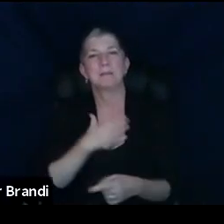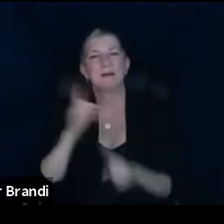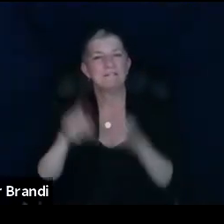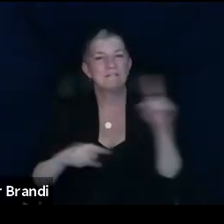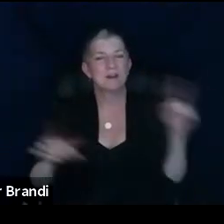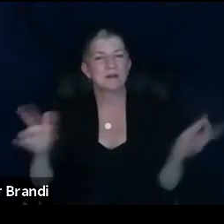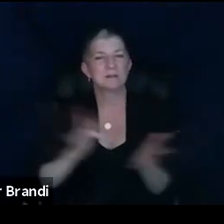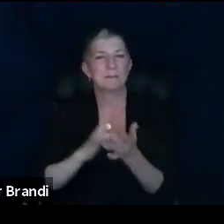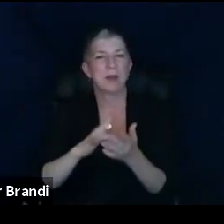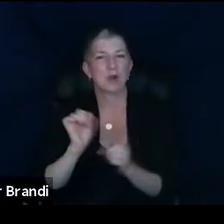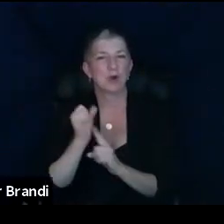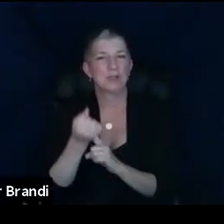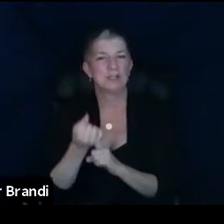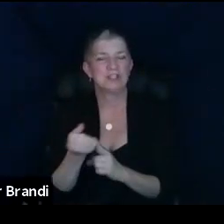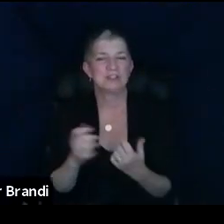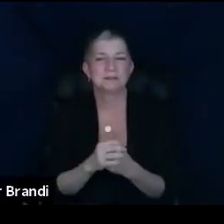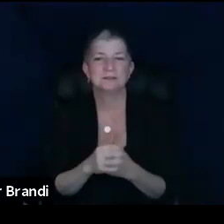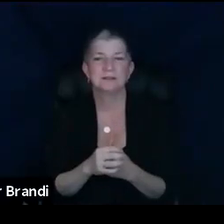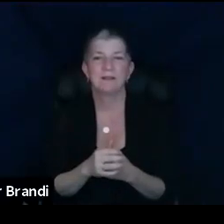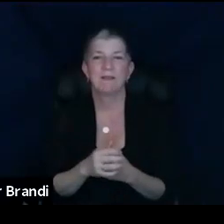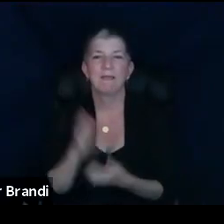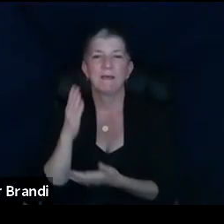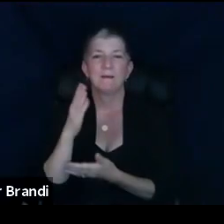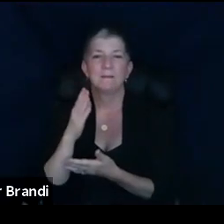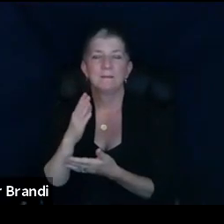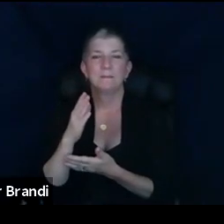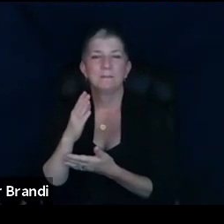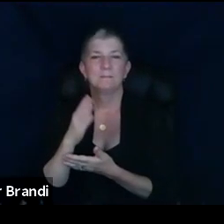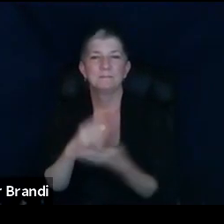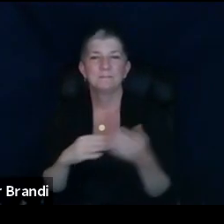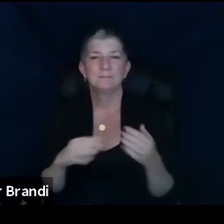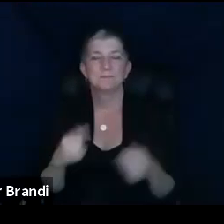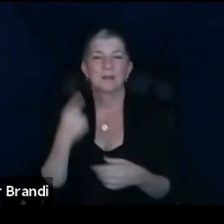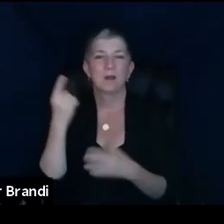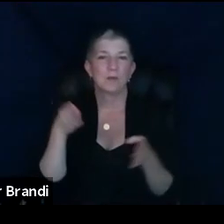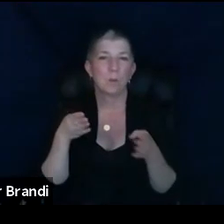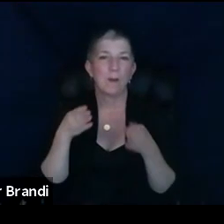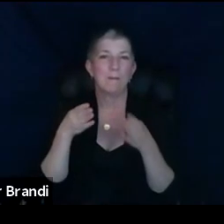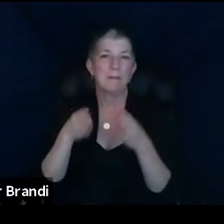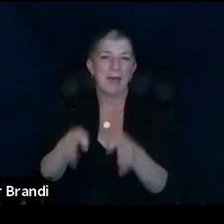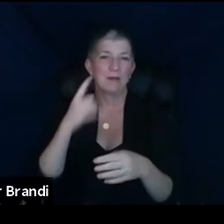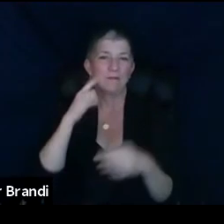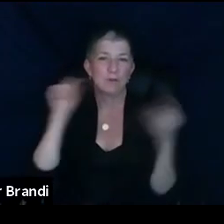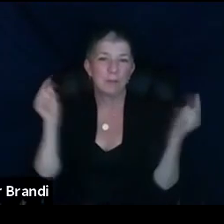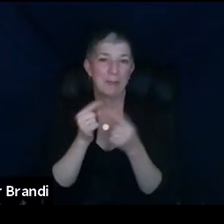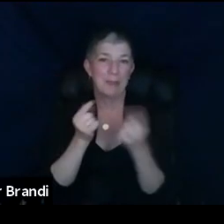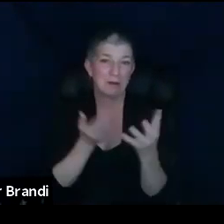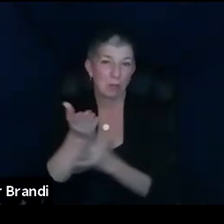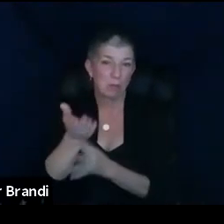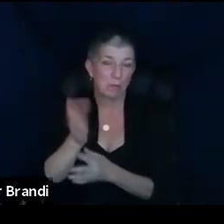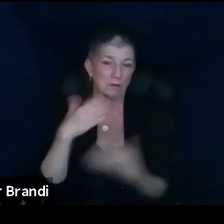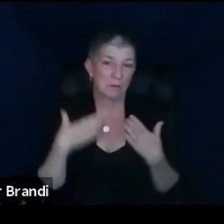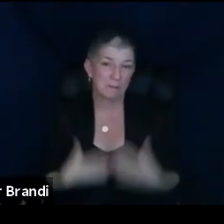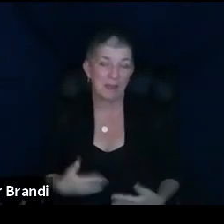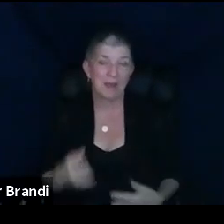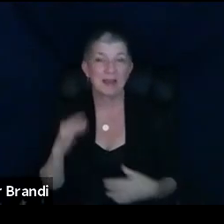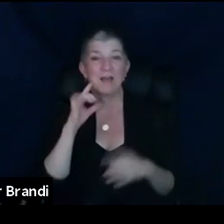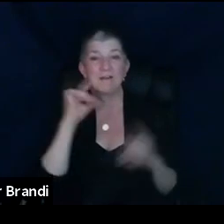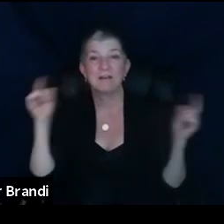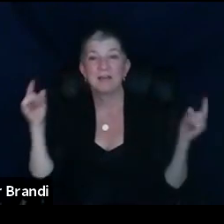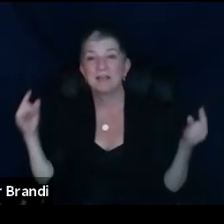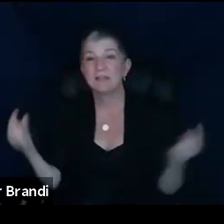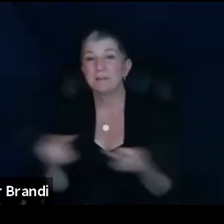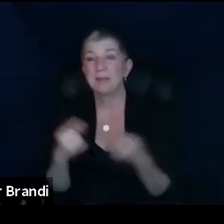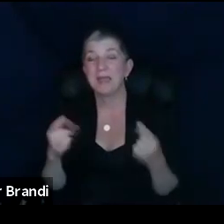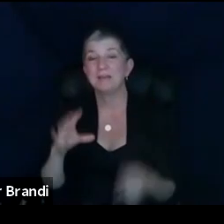conditions. You know, part of it is that there's only one pathway for the pain to go through in your body. So if the pain from the flogging is going through,